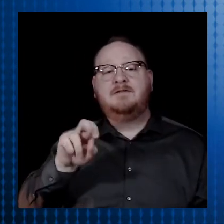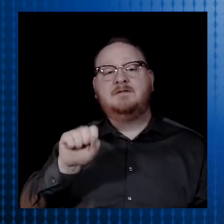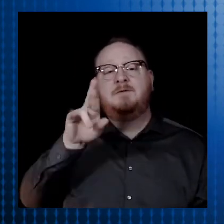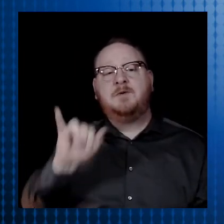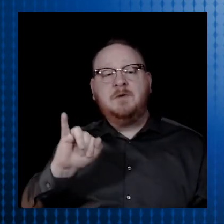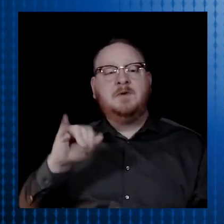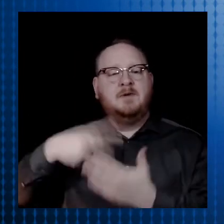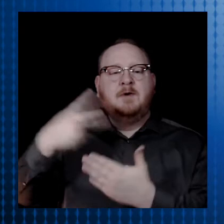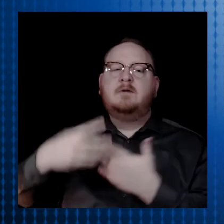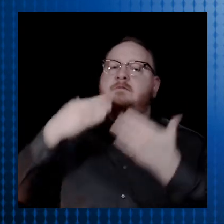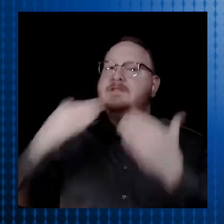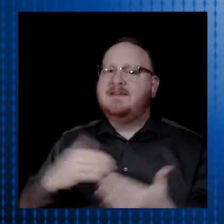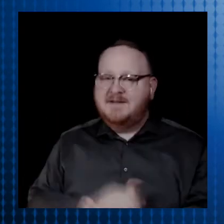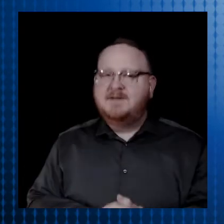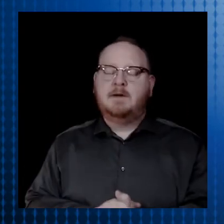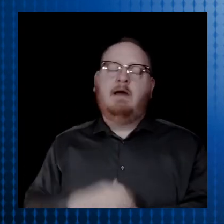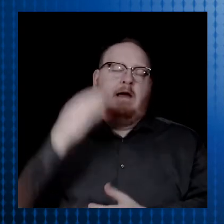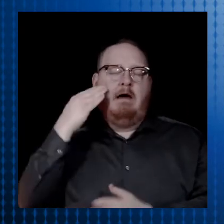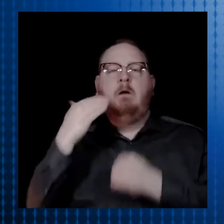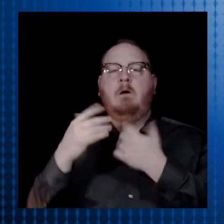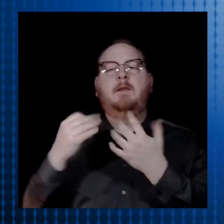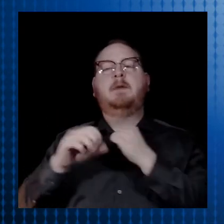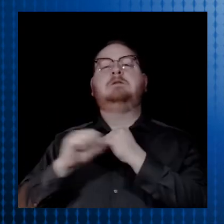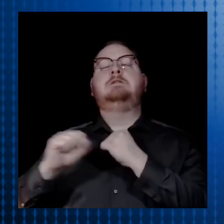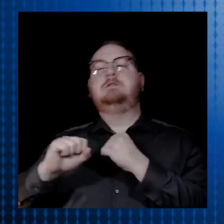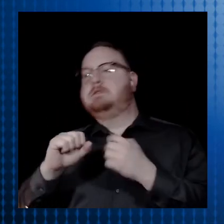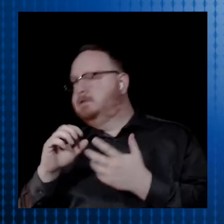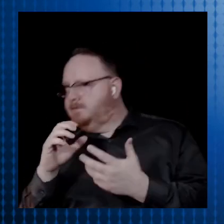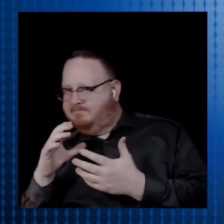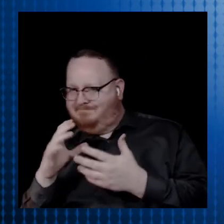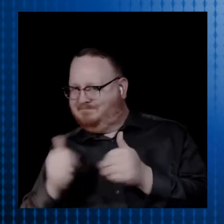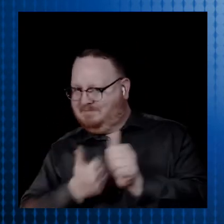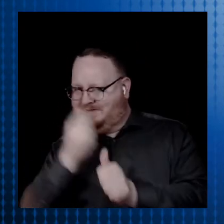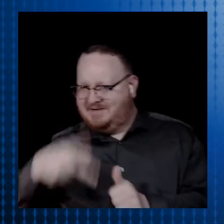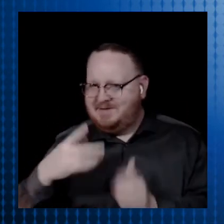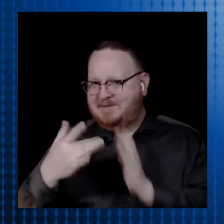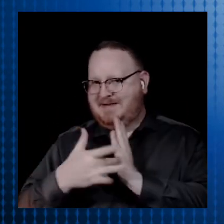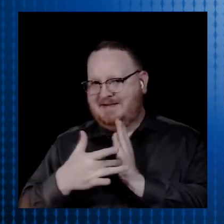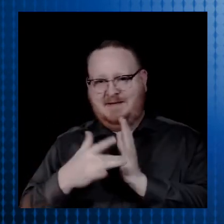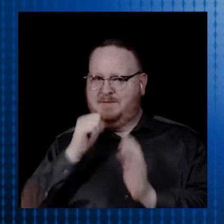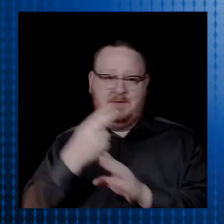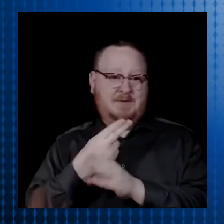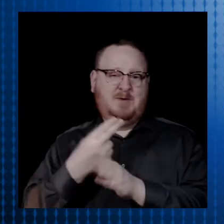and it took us a little bit longer to get on the learning curve of technology because it's not something we use as much, but they were right there